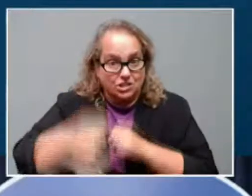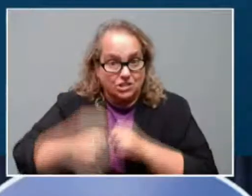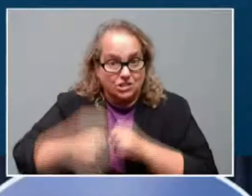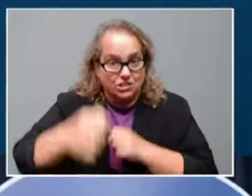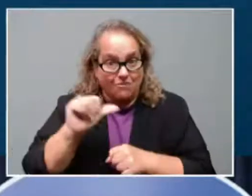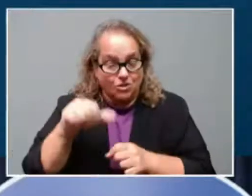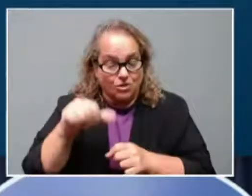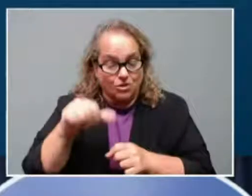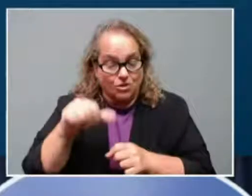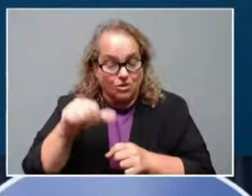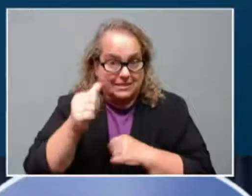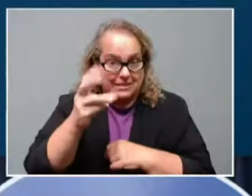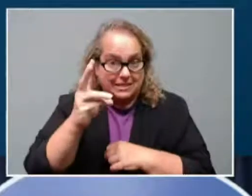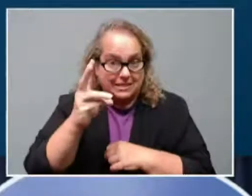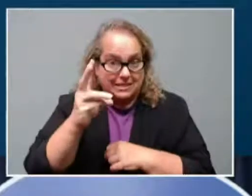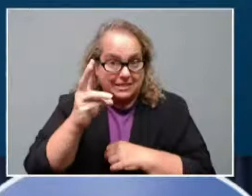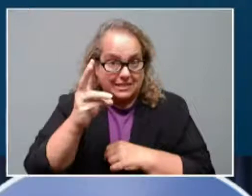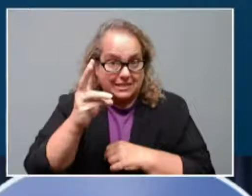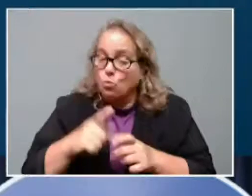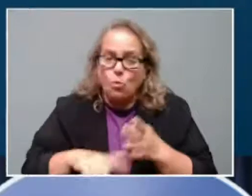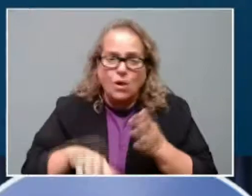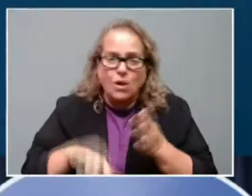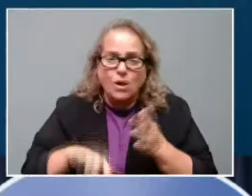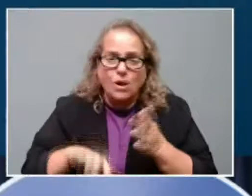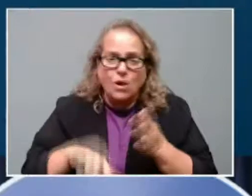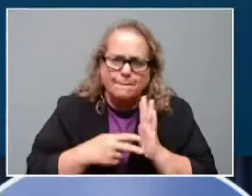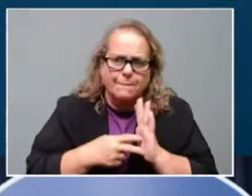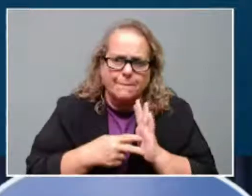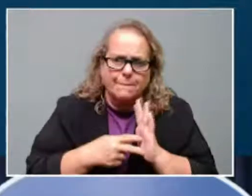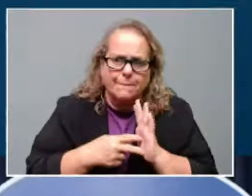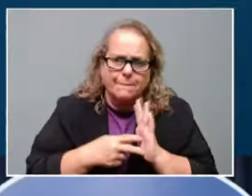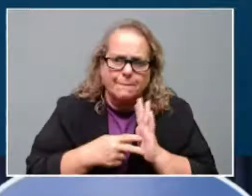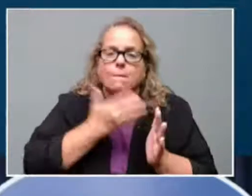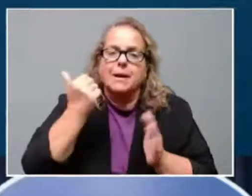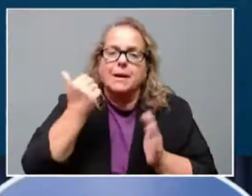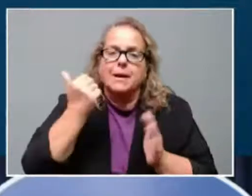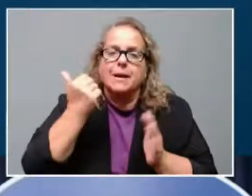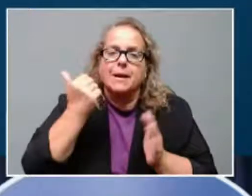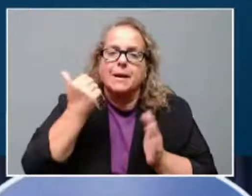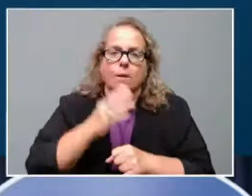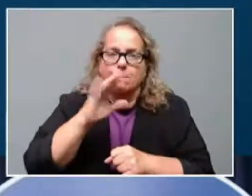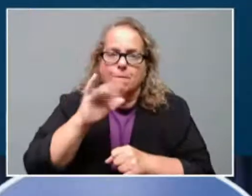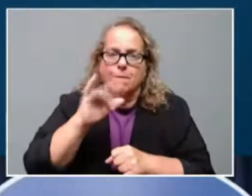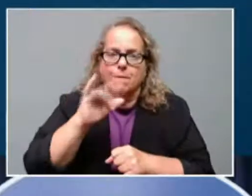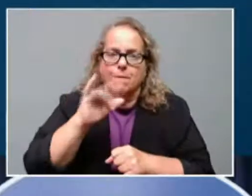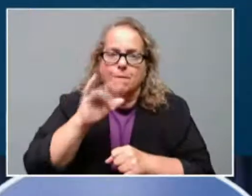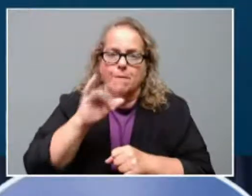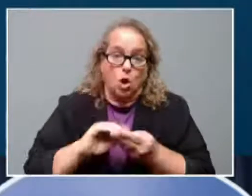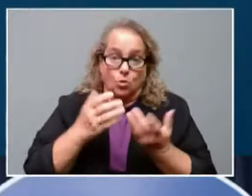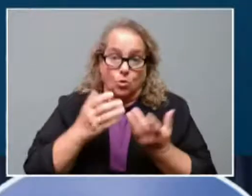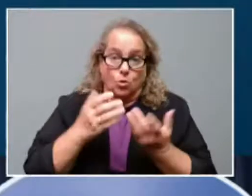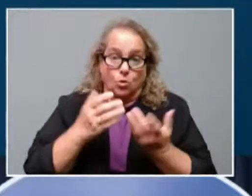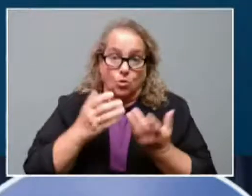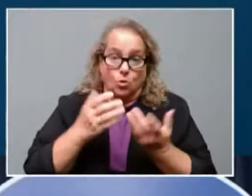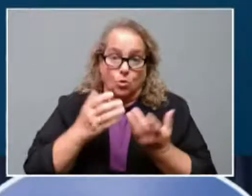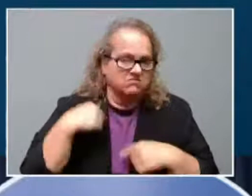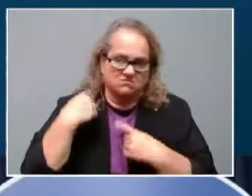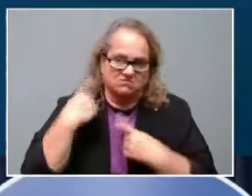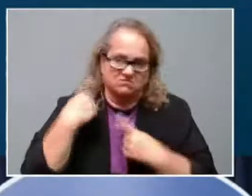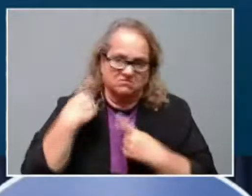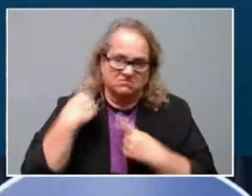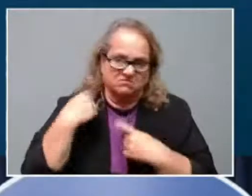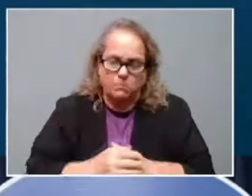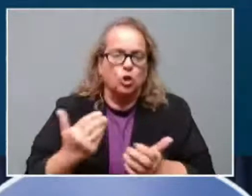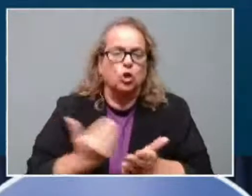mean? It means we have our best year by total investment by far. It means we have some of the highest new job totals we have